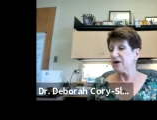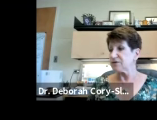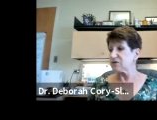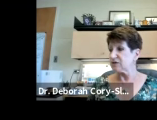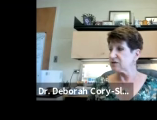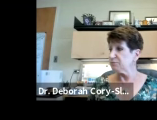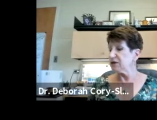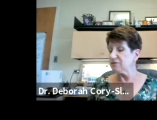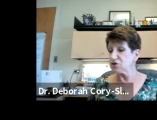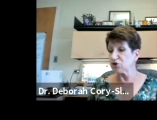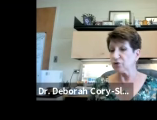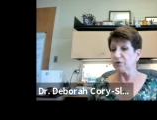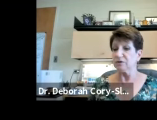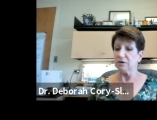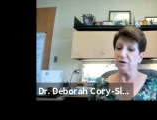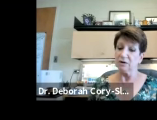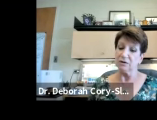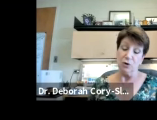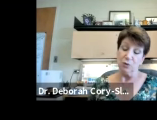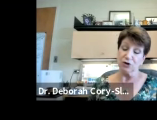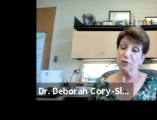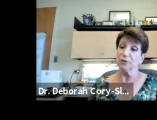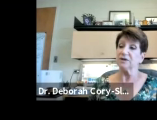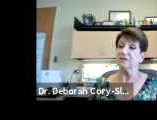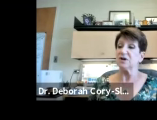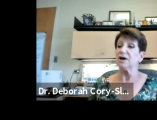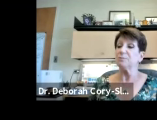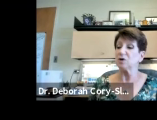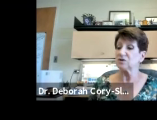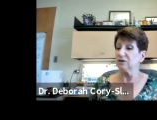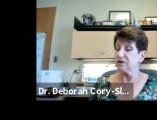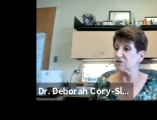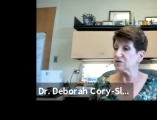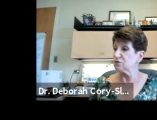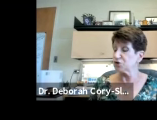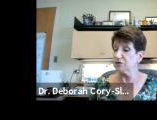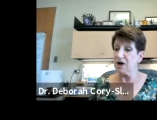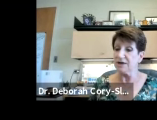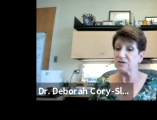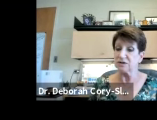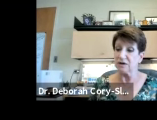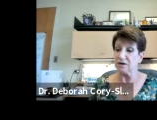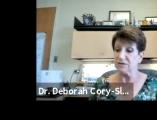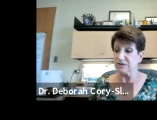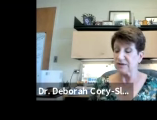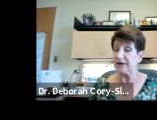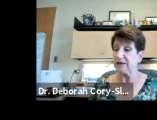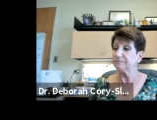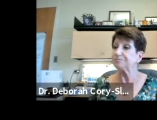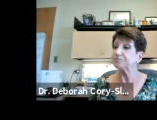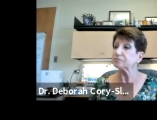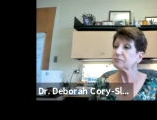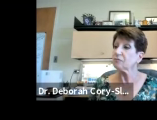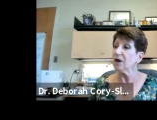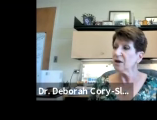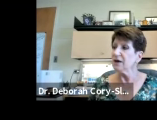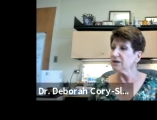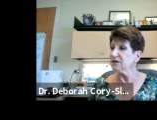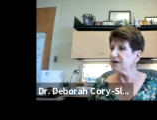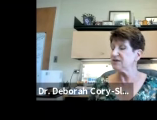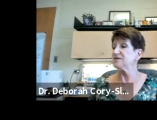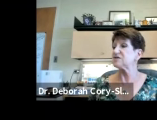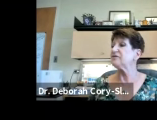of deficits. And many of these children who were children at the time are still institutionalized today.